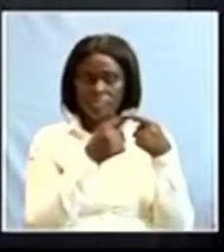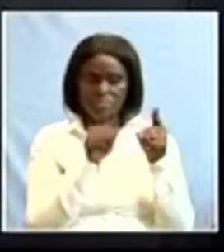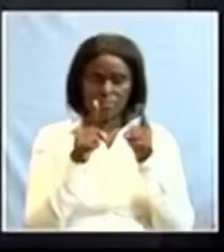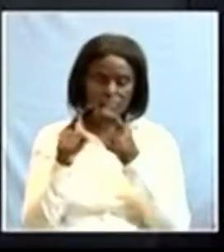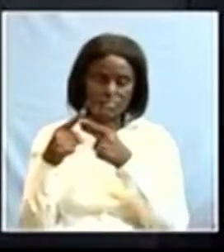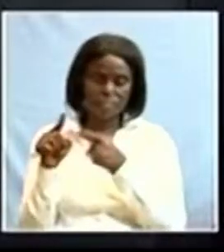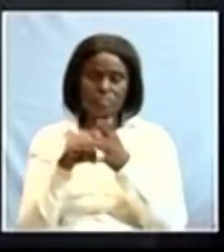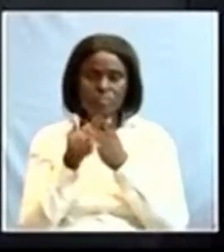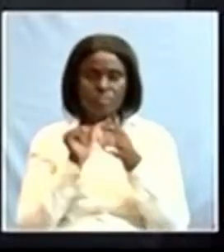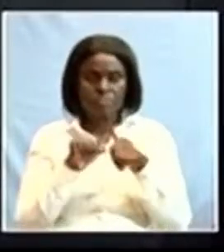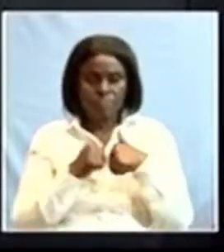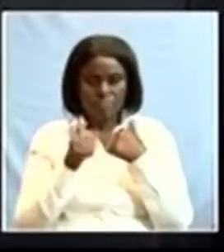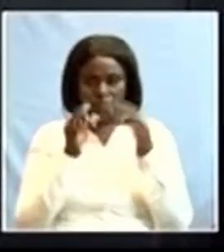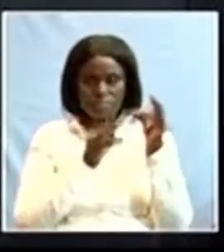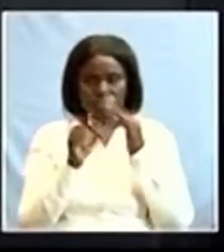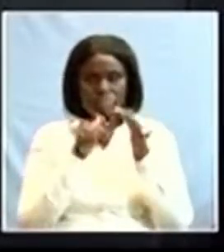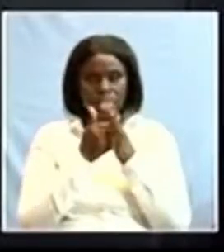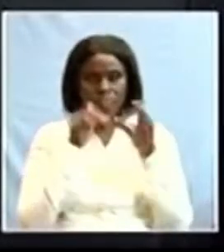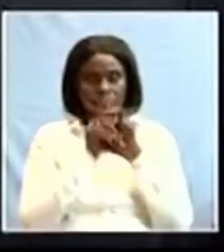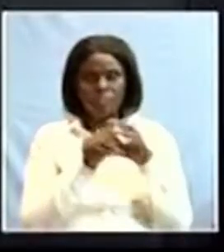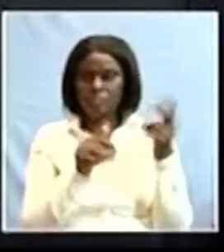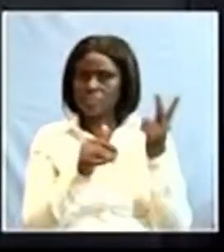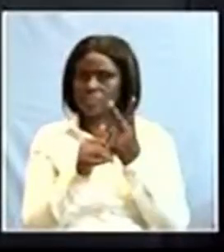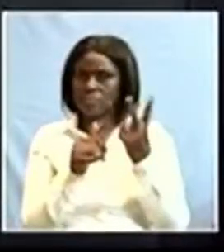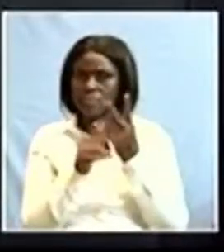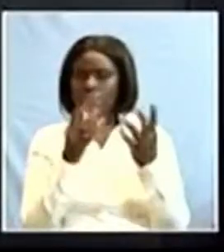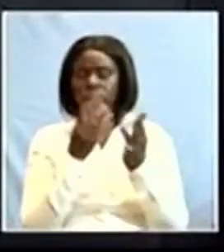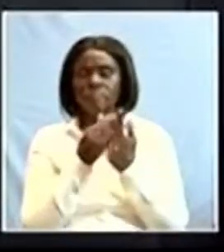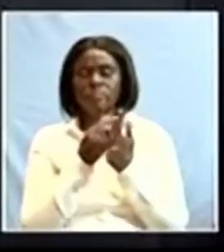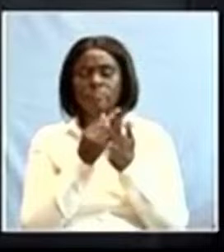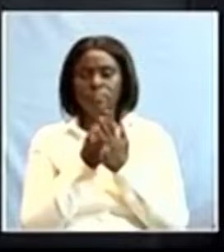discrepancy in the two amounts?